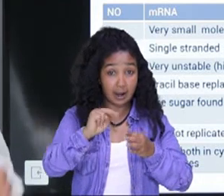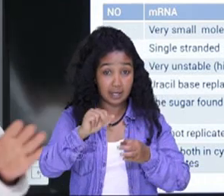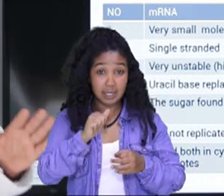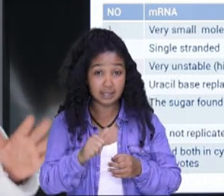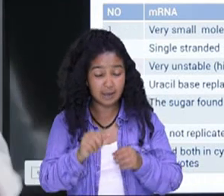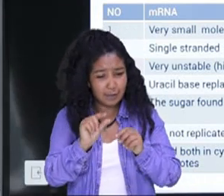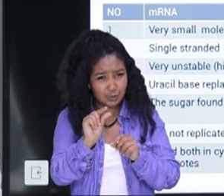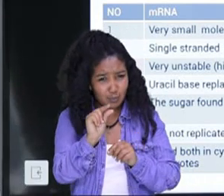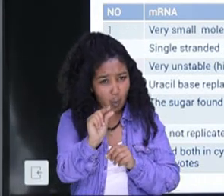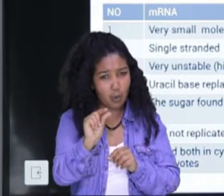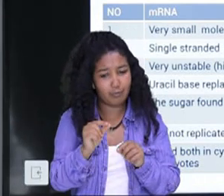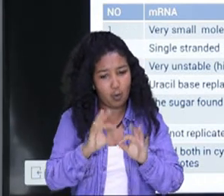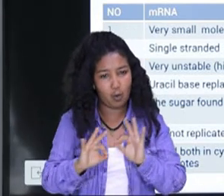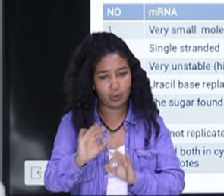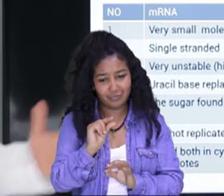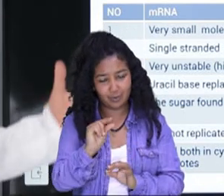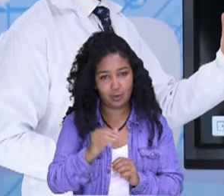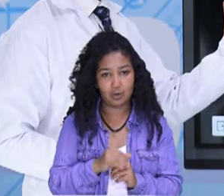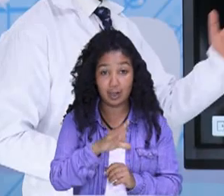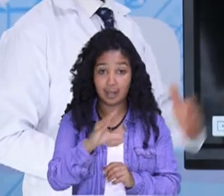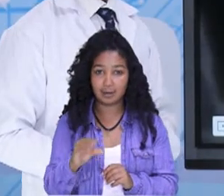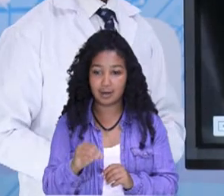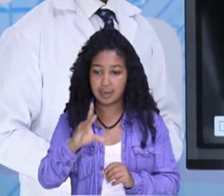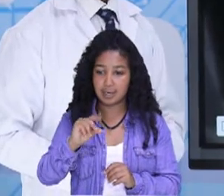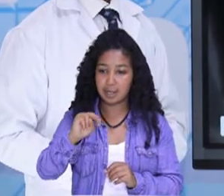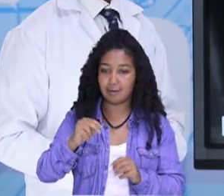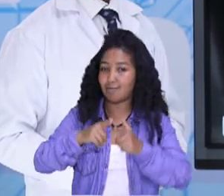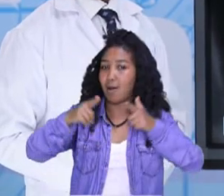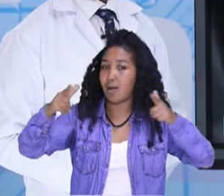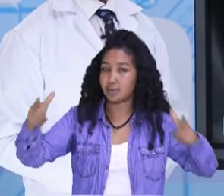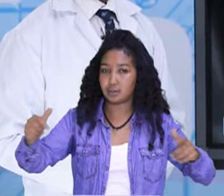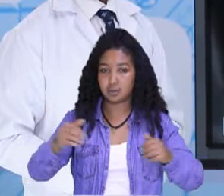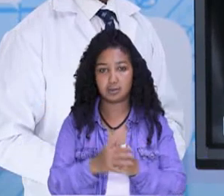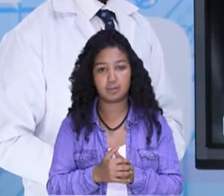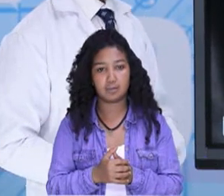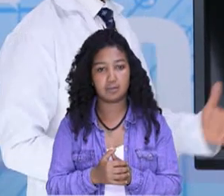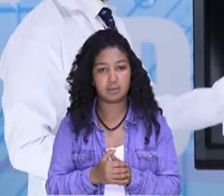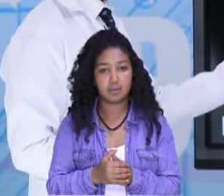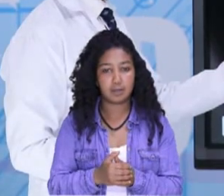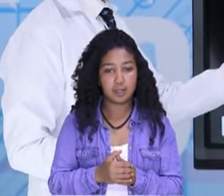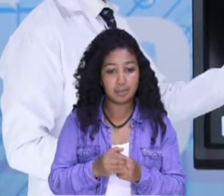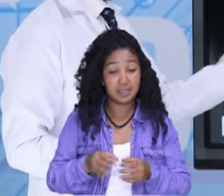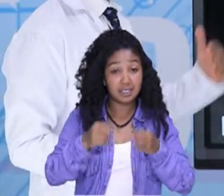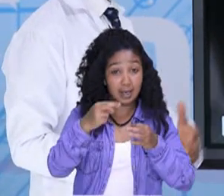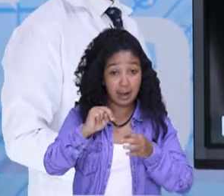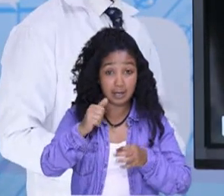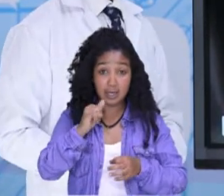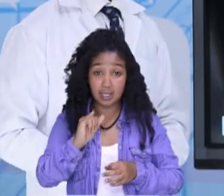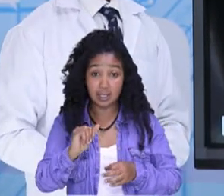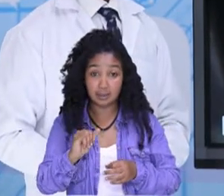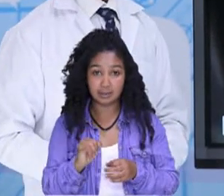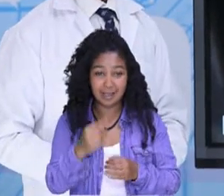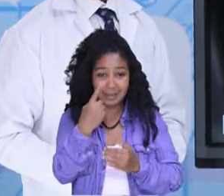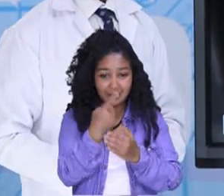is a very small molecule, and DNA is larger molecule. Messenger RNA